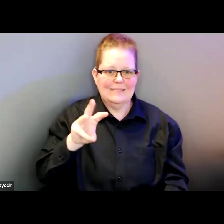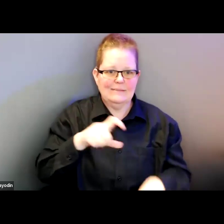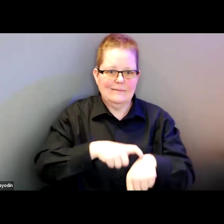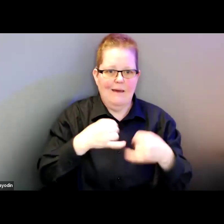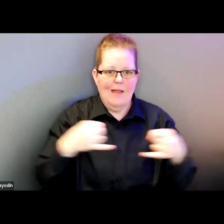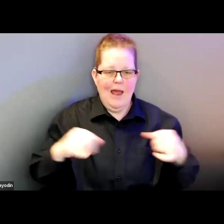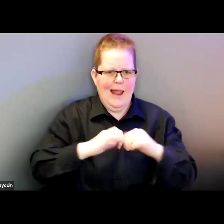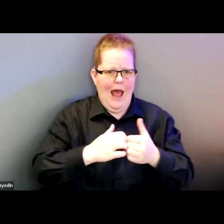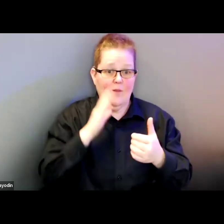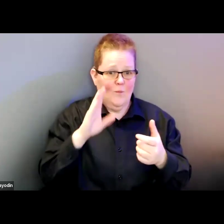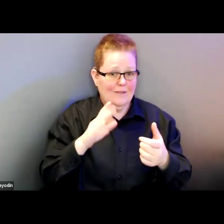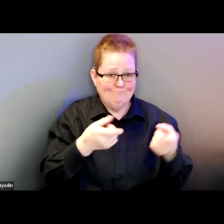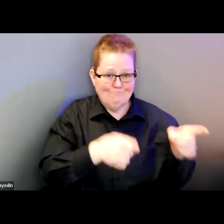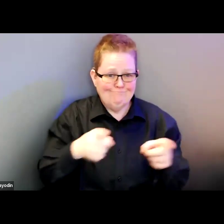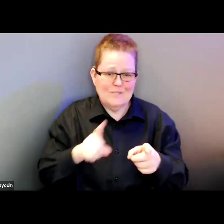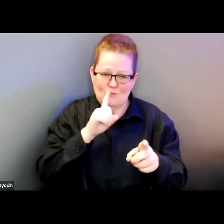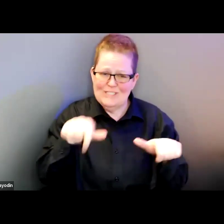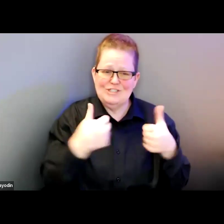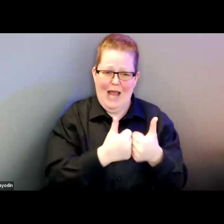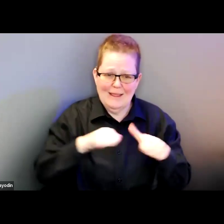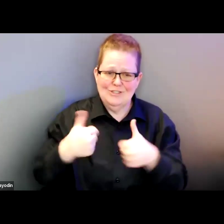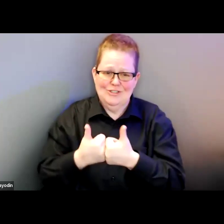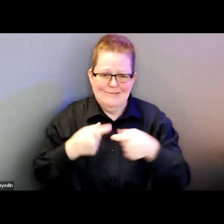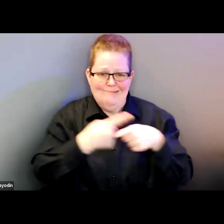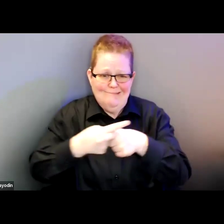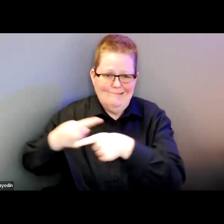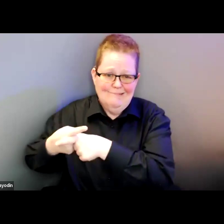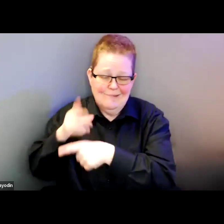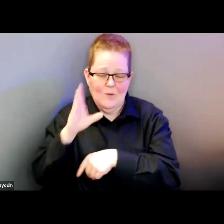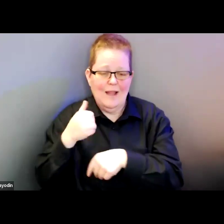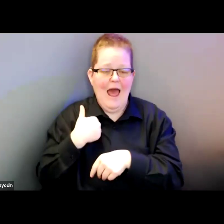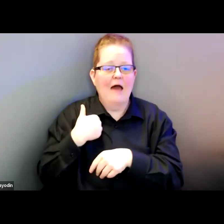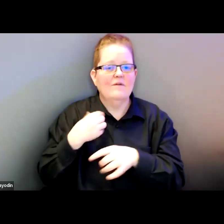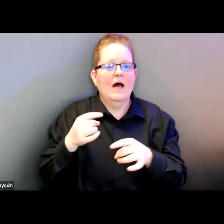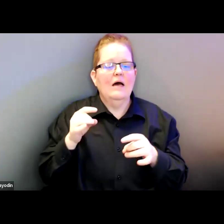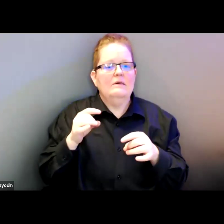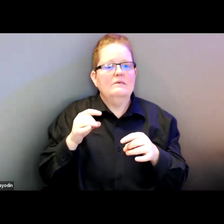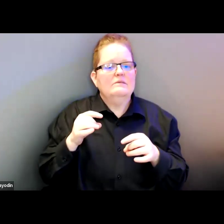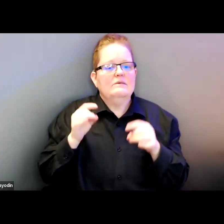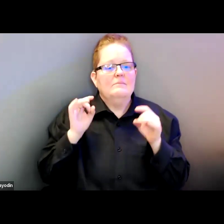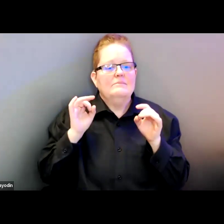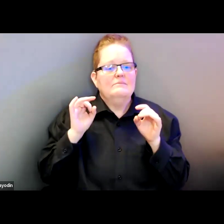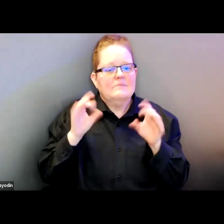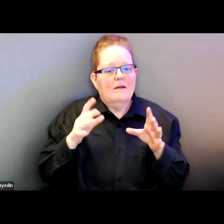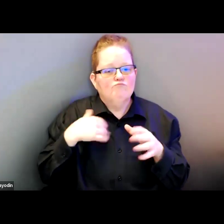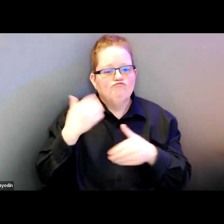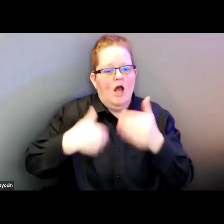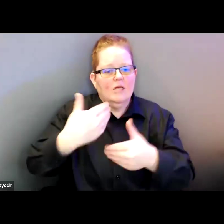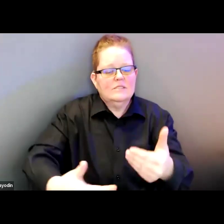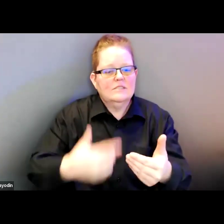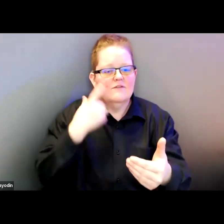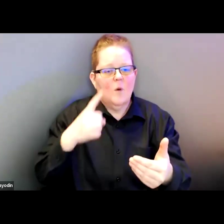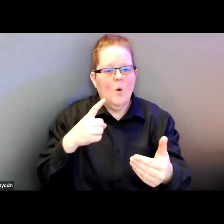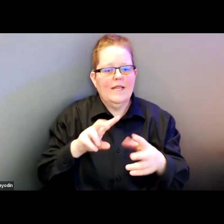real challenges inherent in that. But I think that there's parallel processes. So there's, as issues